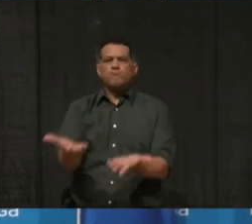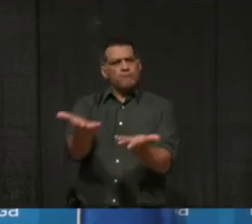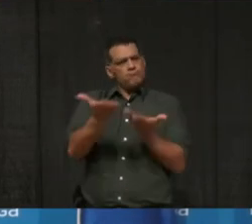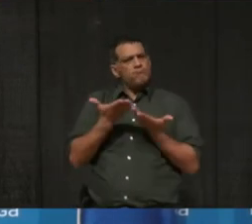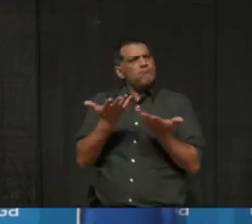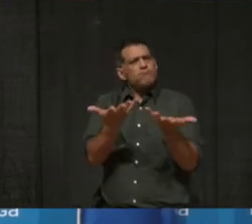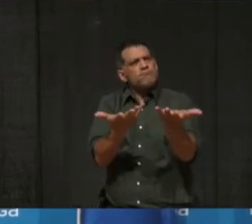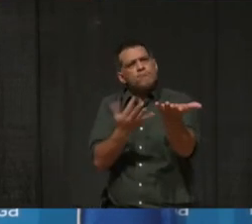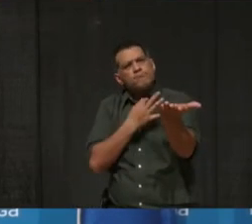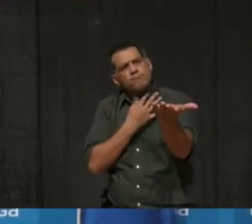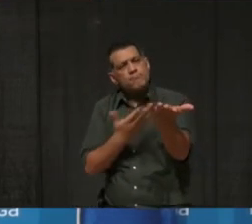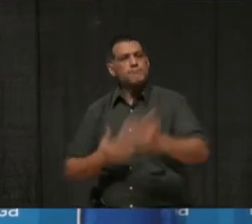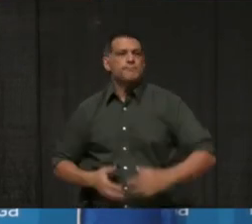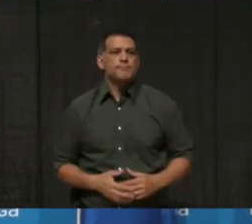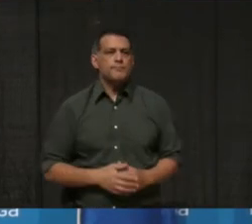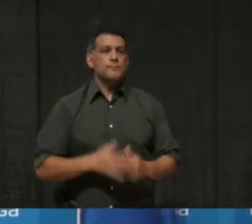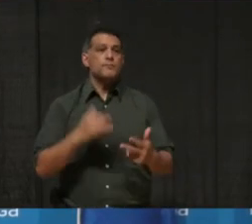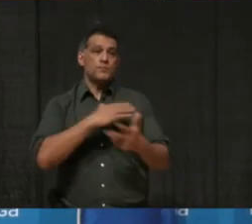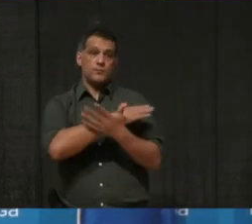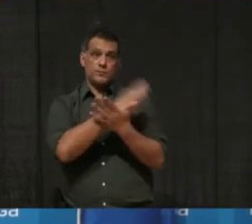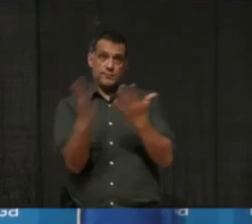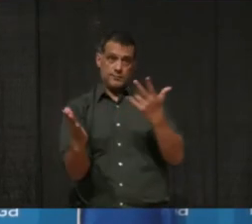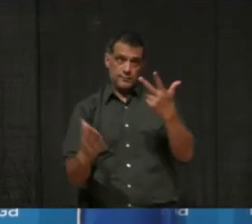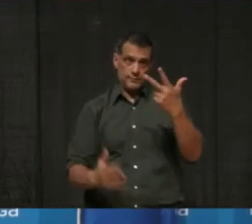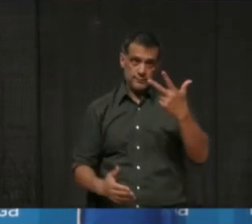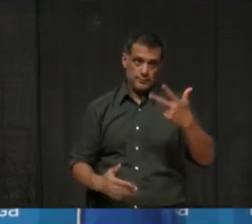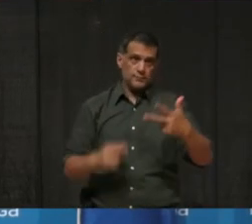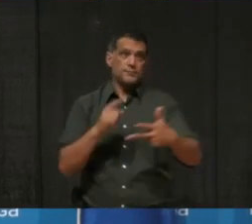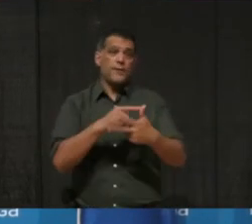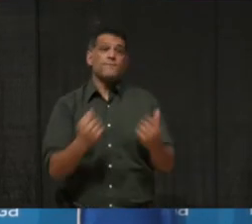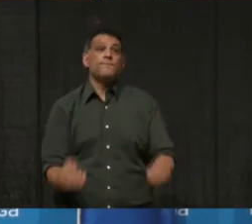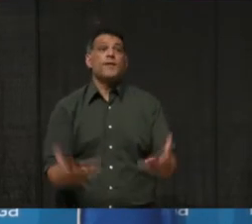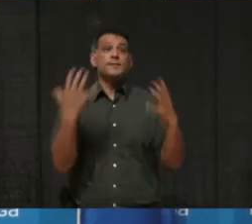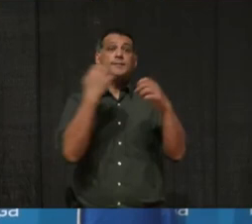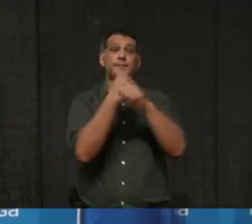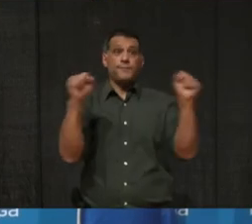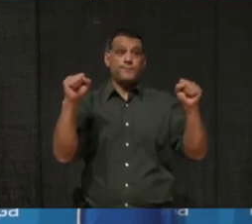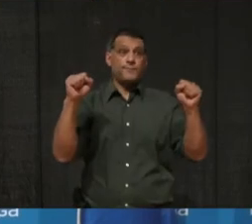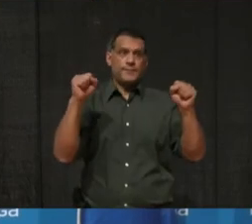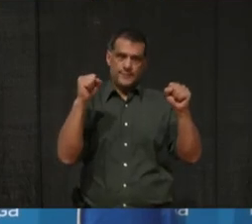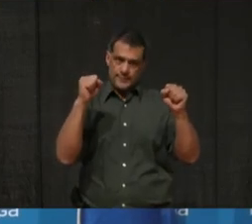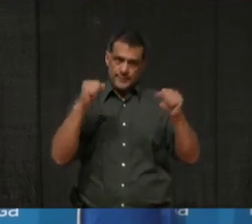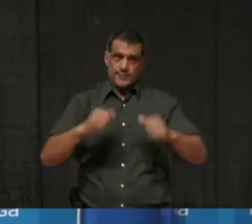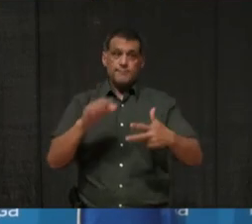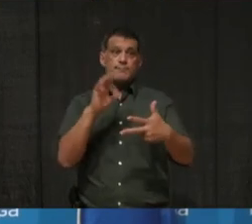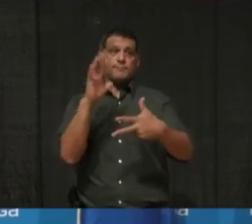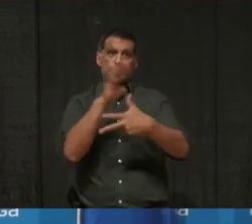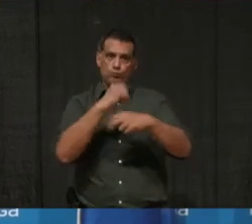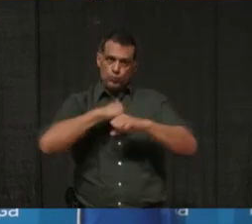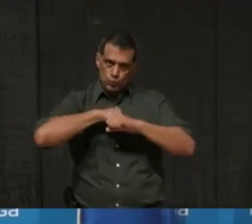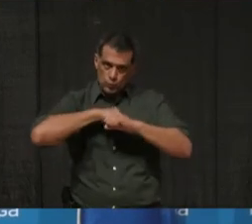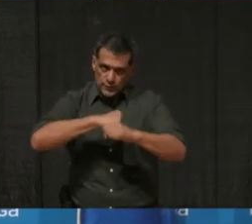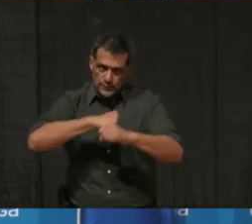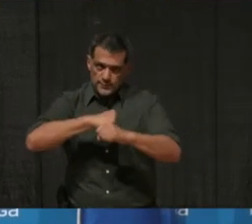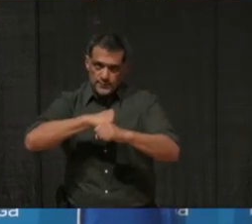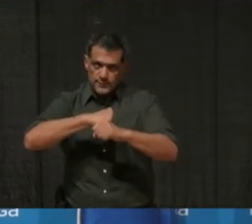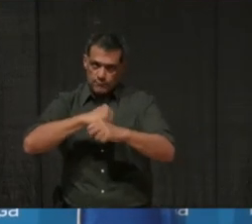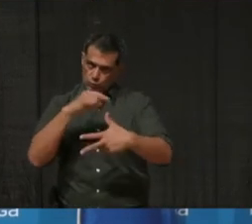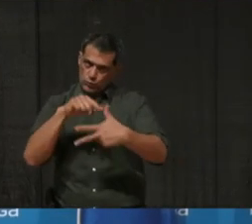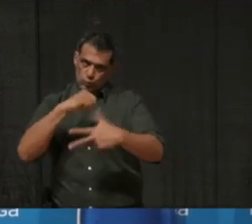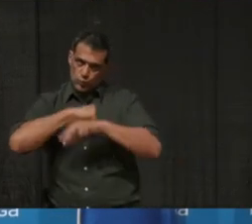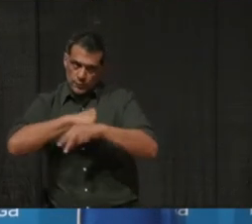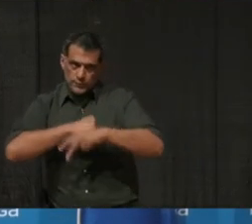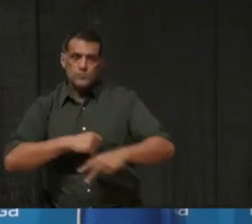three critical aspects of fire and life safety. The first is fire prevention, so changing people's fire